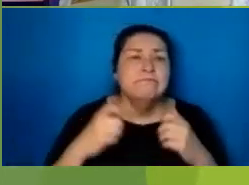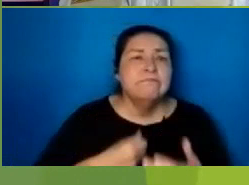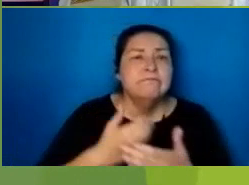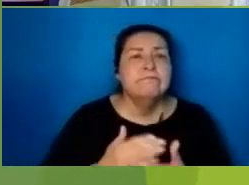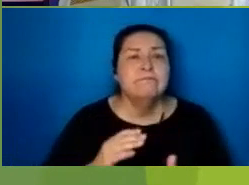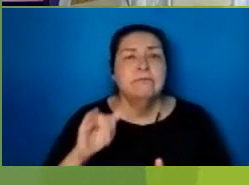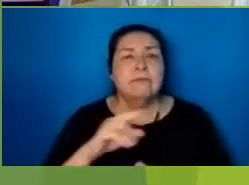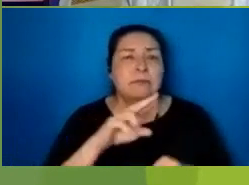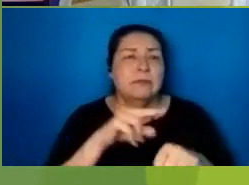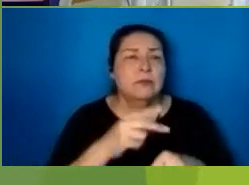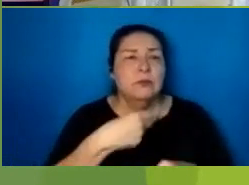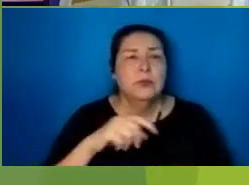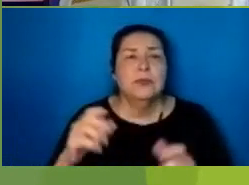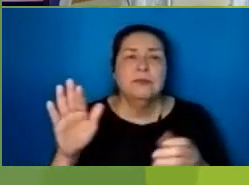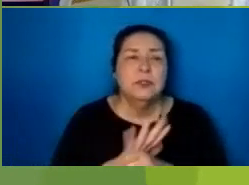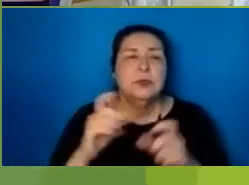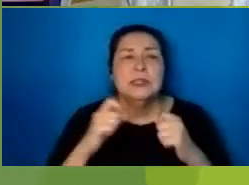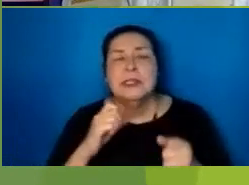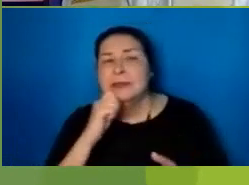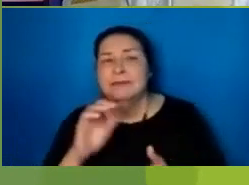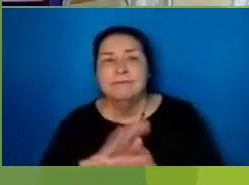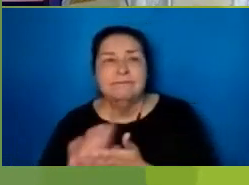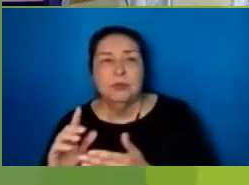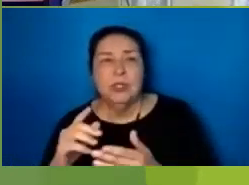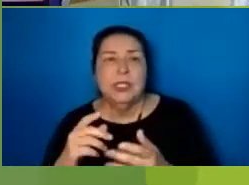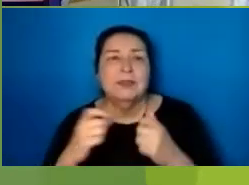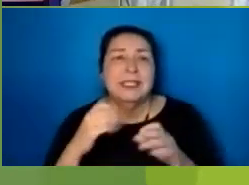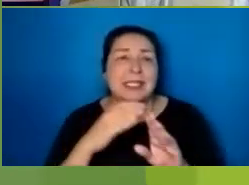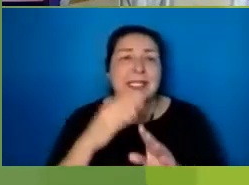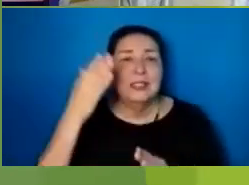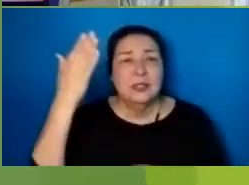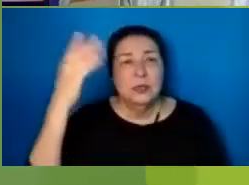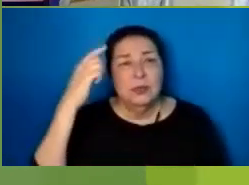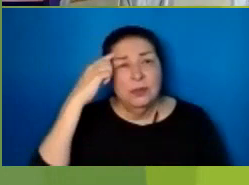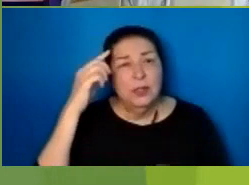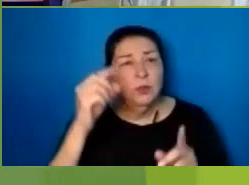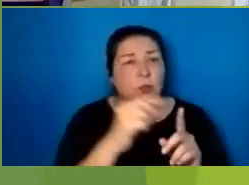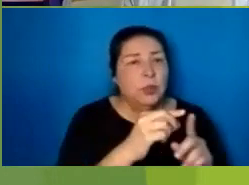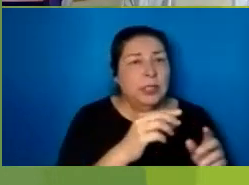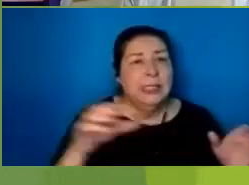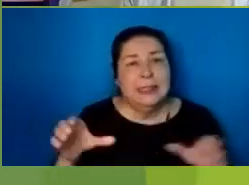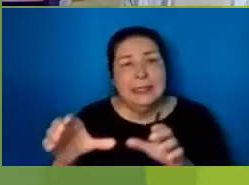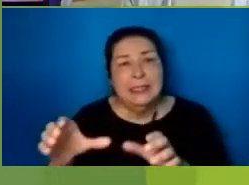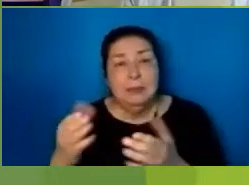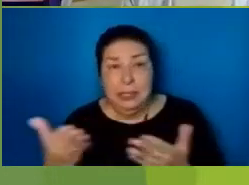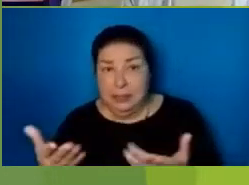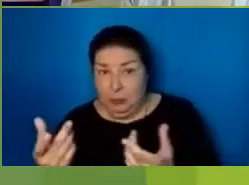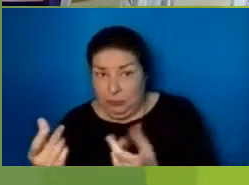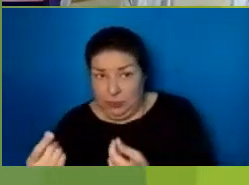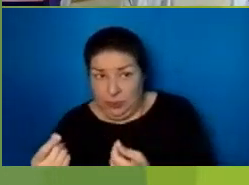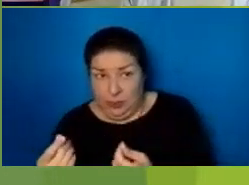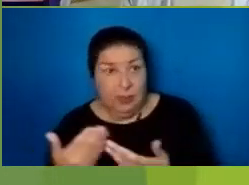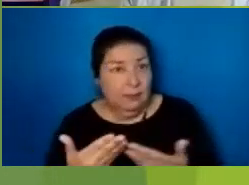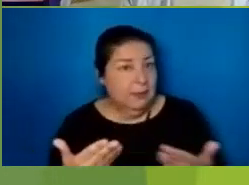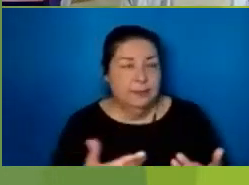sinful and unclean. We have sinned against you and thought, word, and deed, by what we have done and by what we